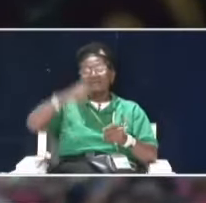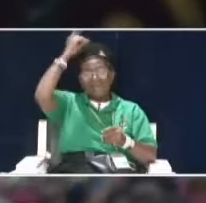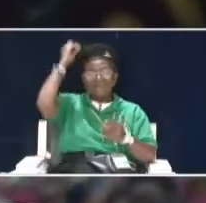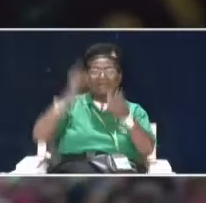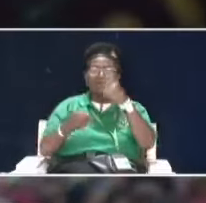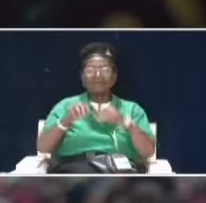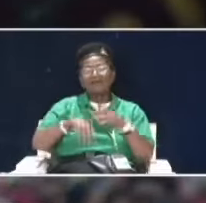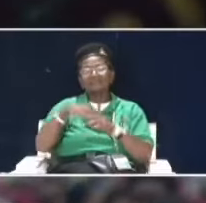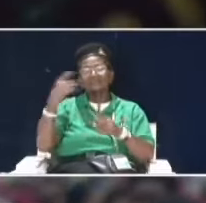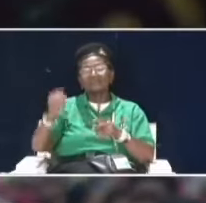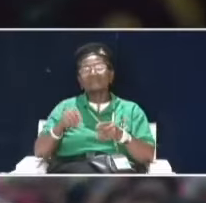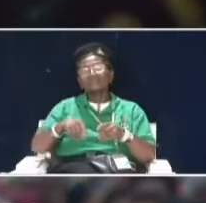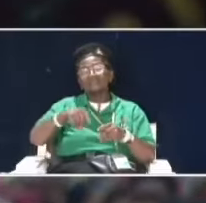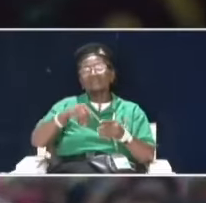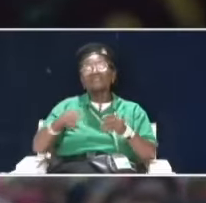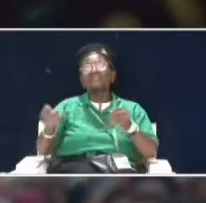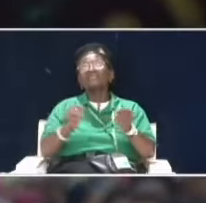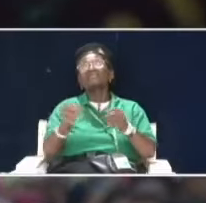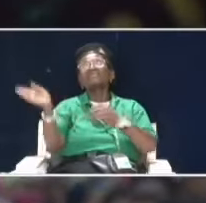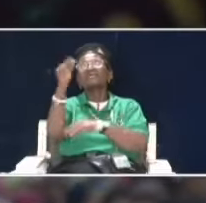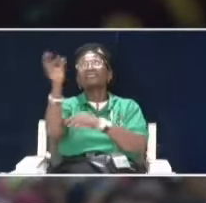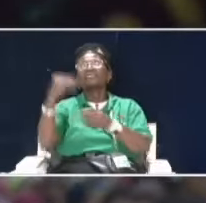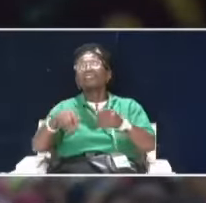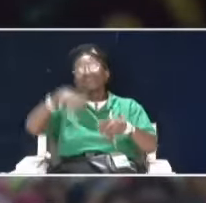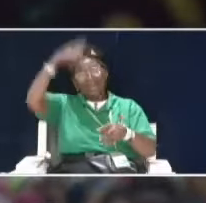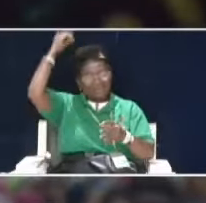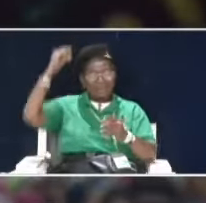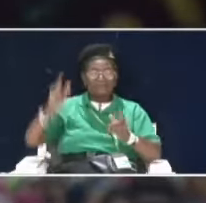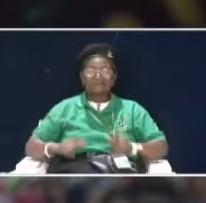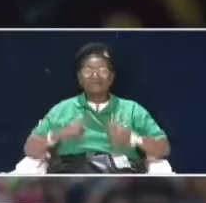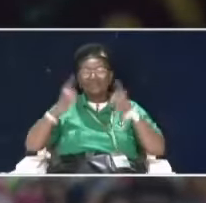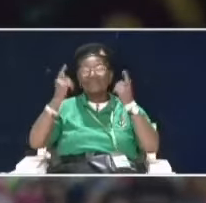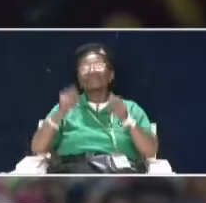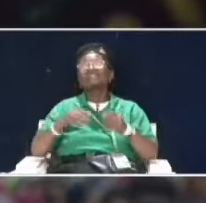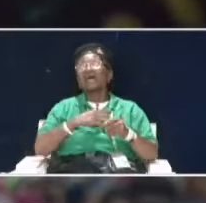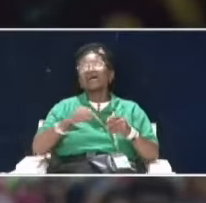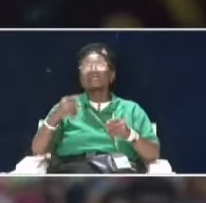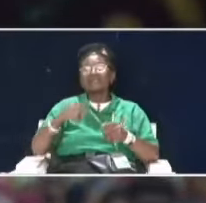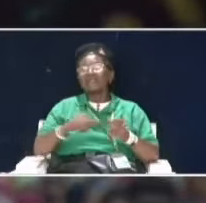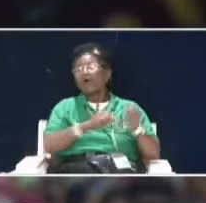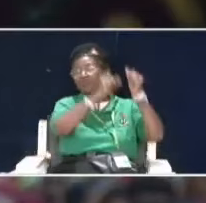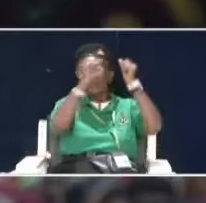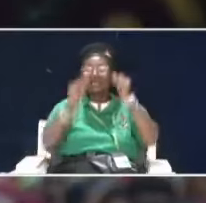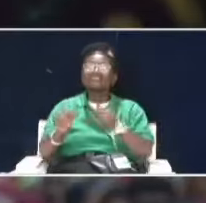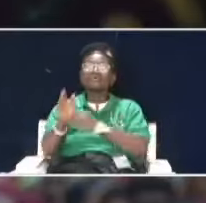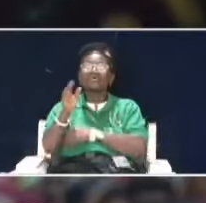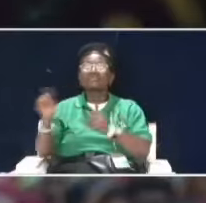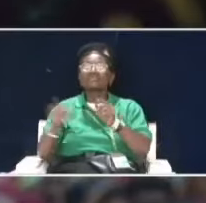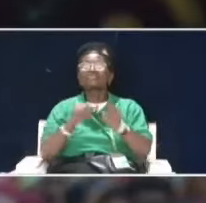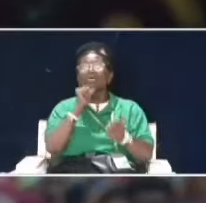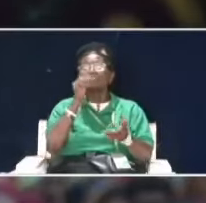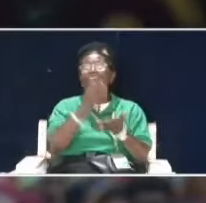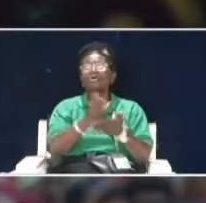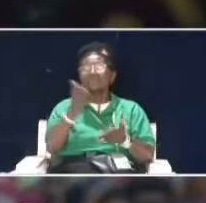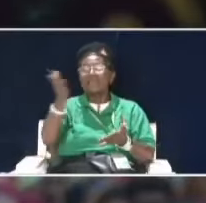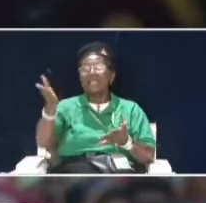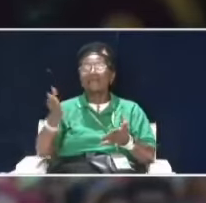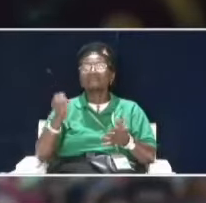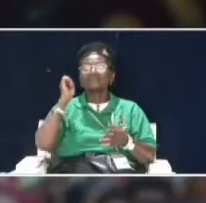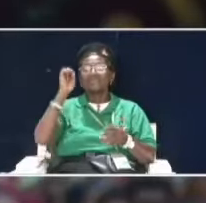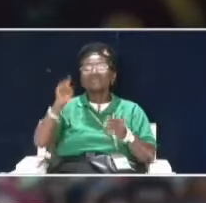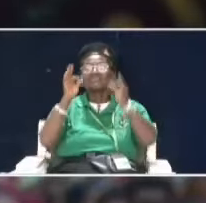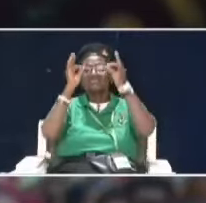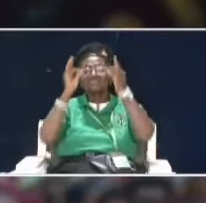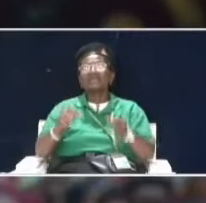of the den of lions alive and well. And the Almighty God didn't stop there. He decided